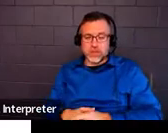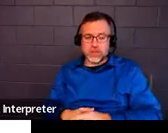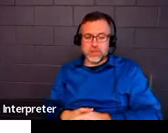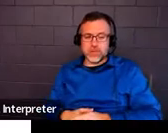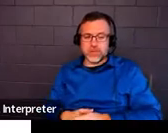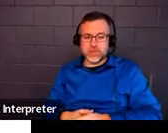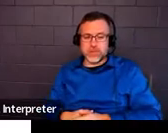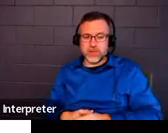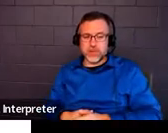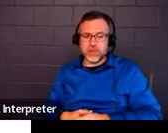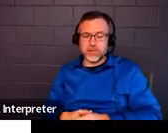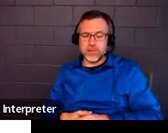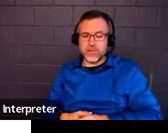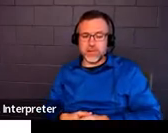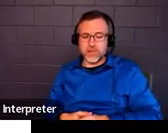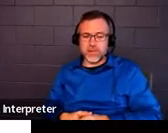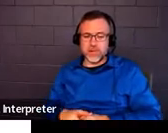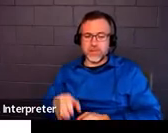Hi, it's Jen. Hi.